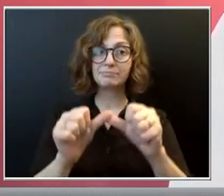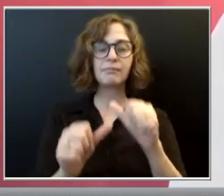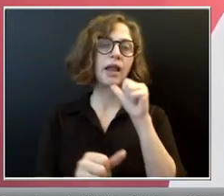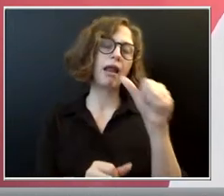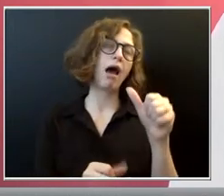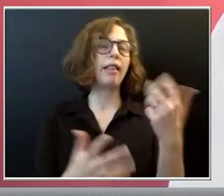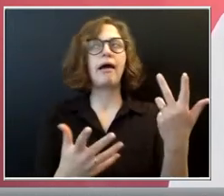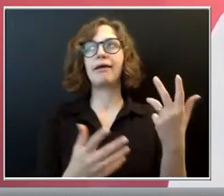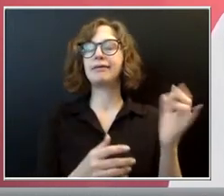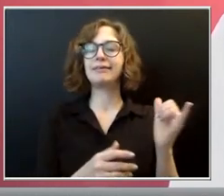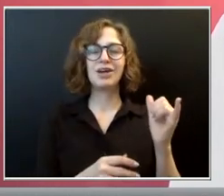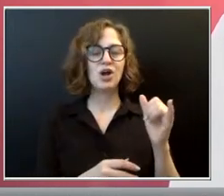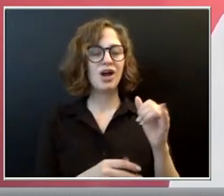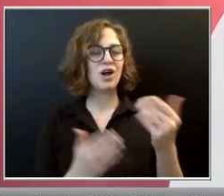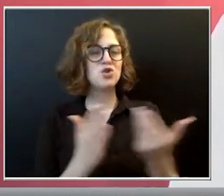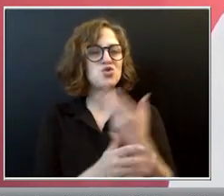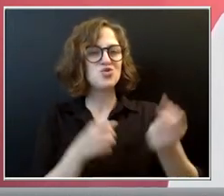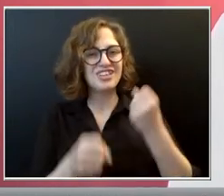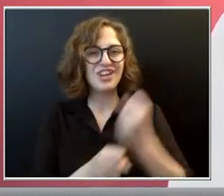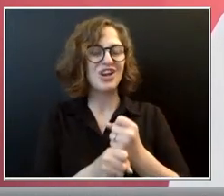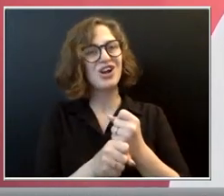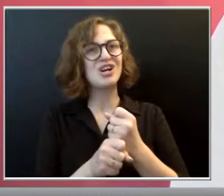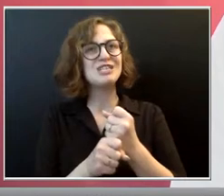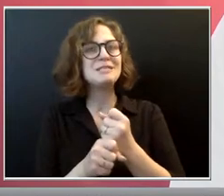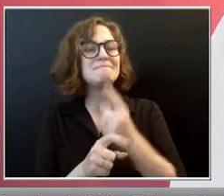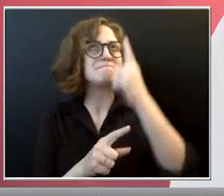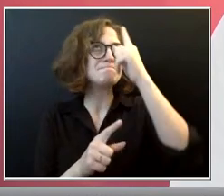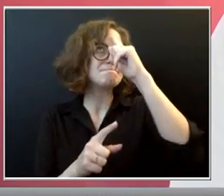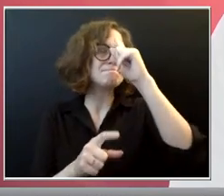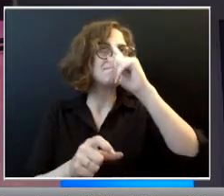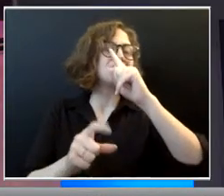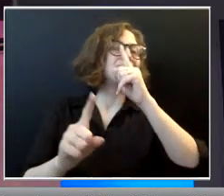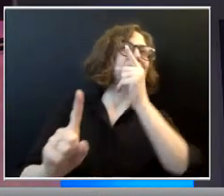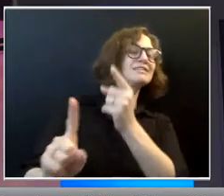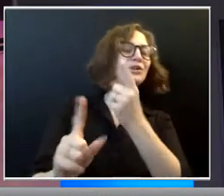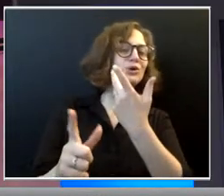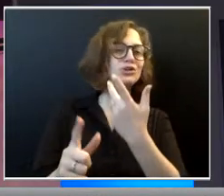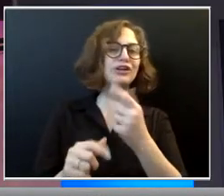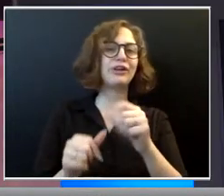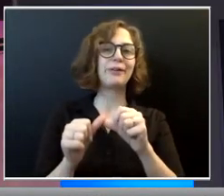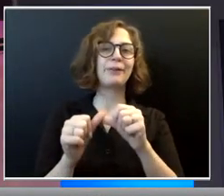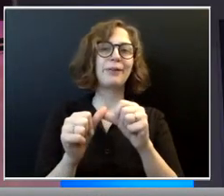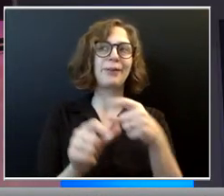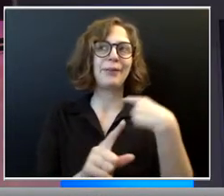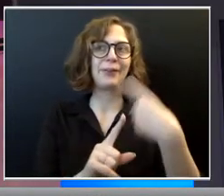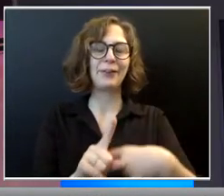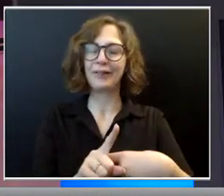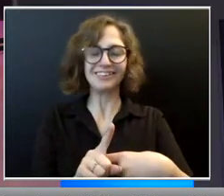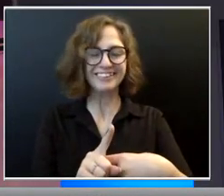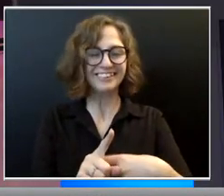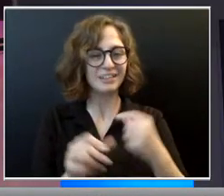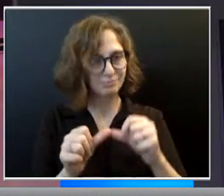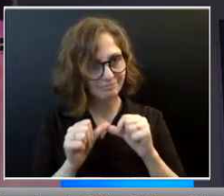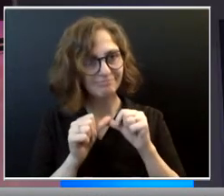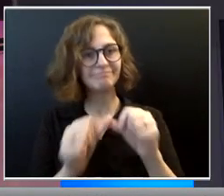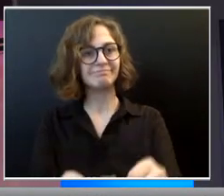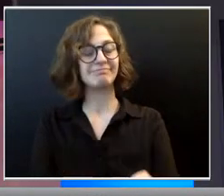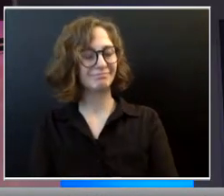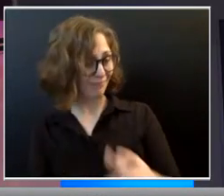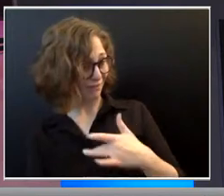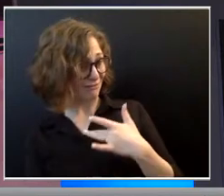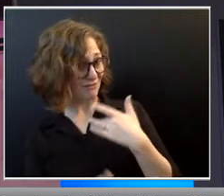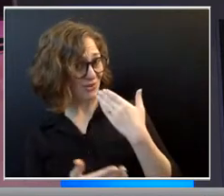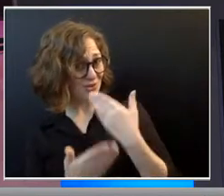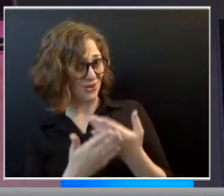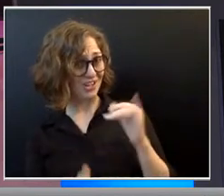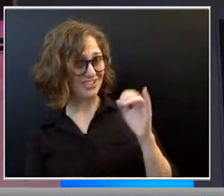month. It can be part of your life going forward and can make you healthy over the long term. That must feel good, Jan. My little project